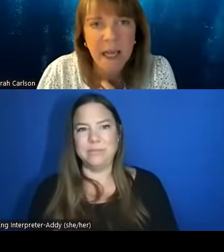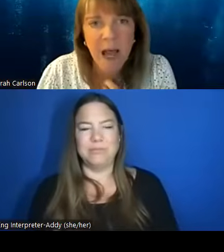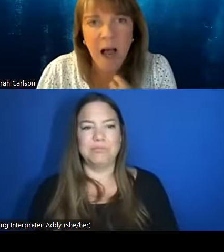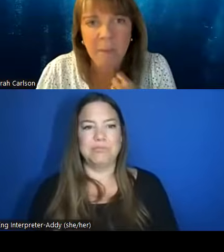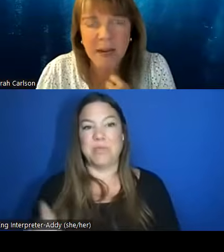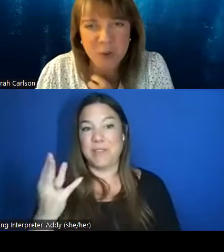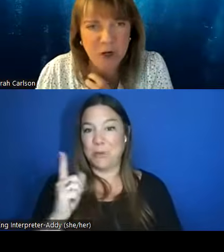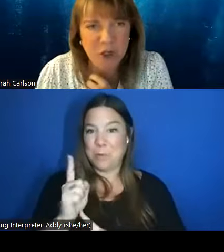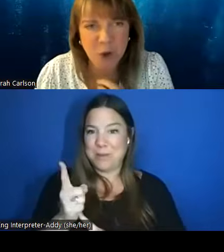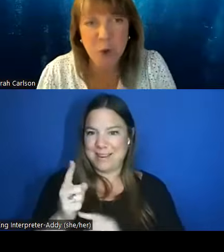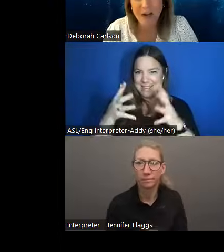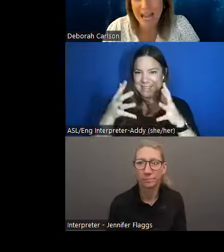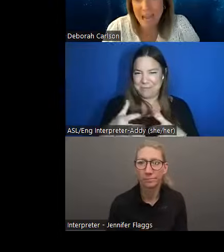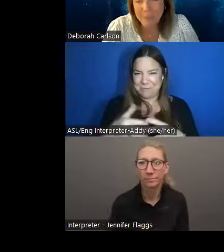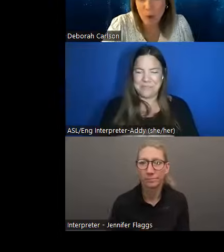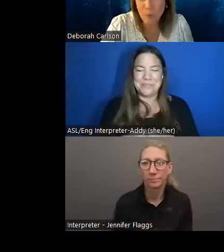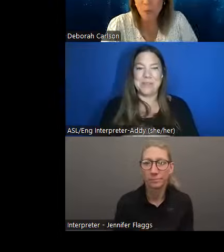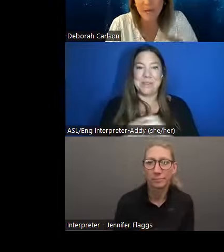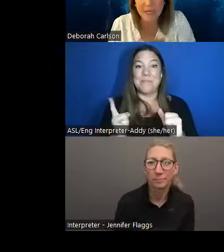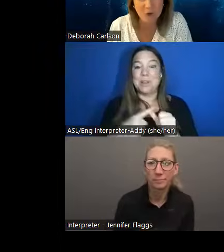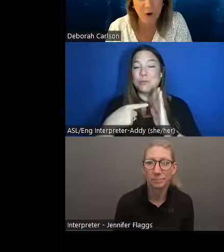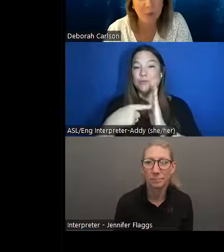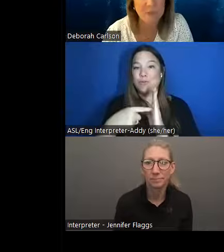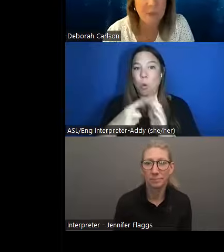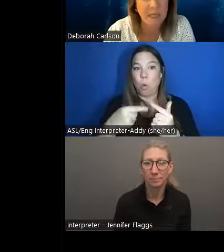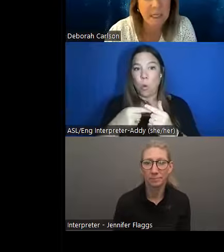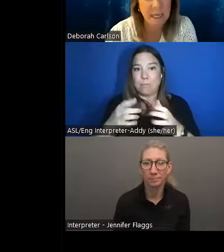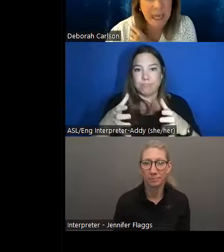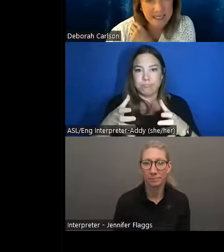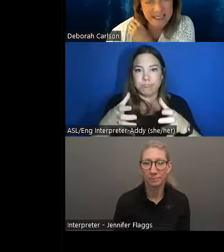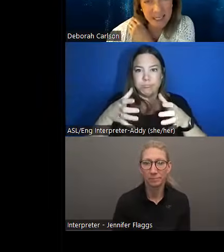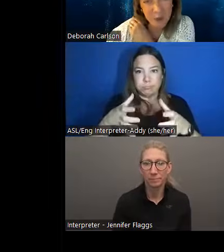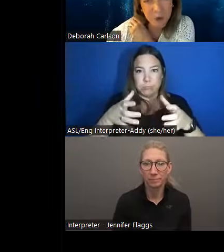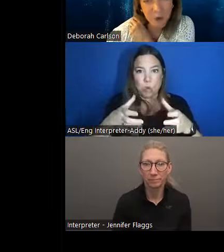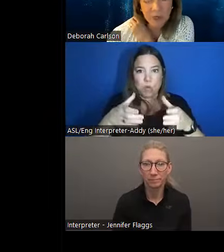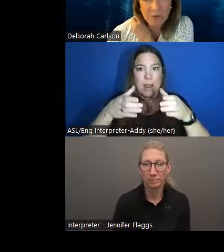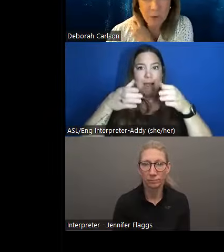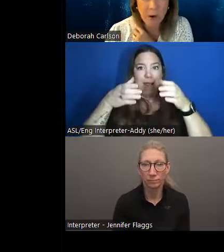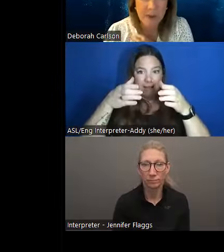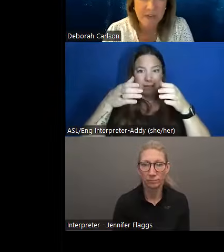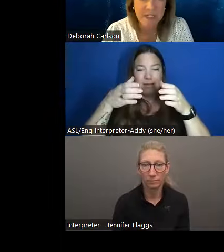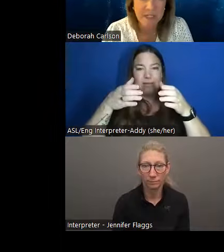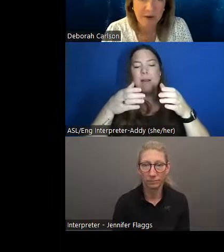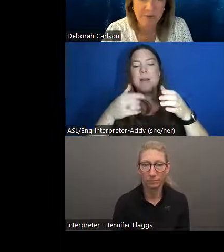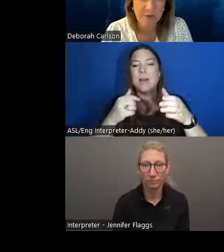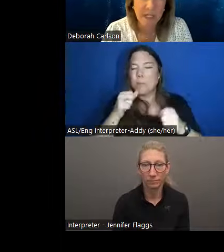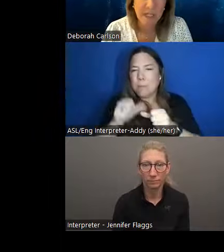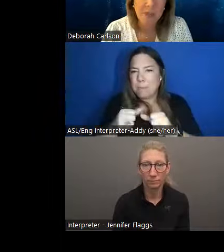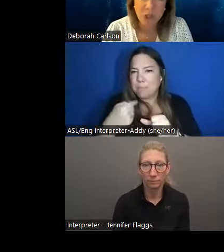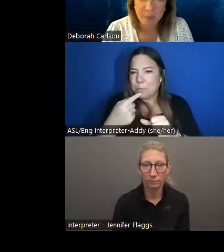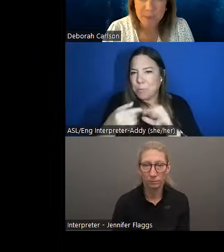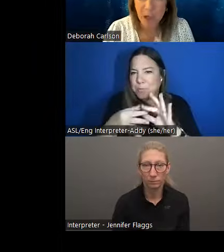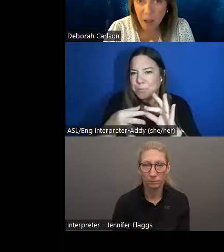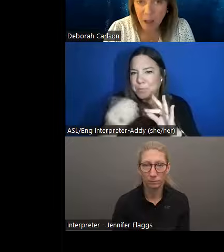minutes. I just want to show you what happened when we raised the drums, because as I said, we were looking for evidence of